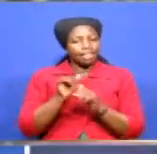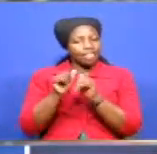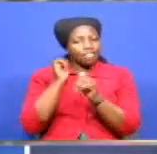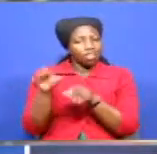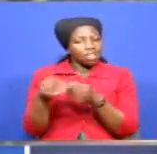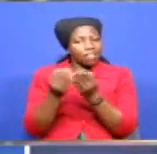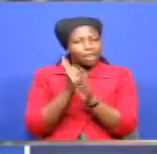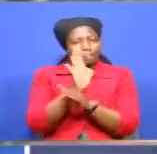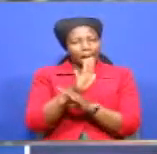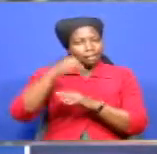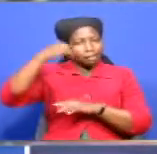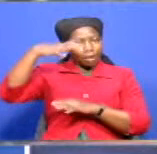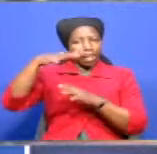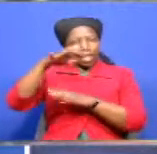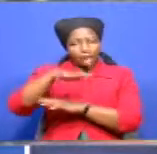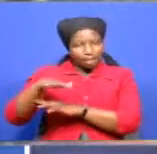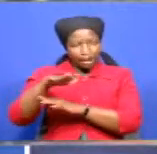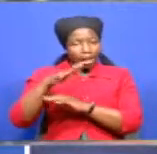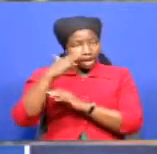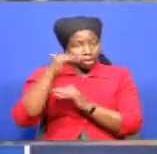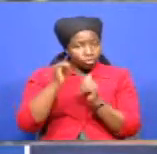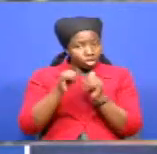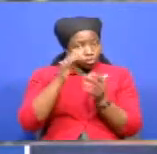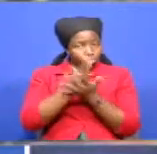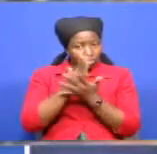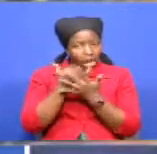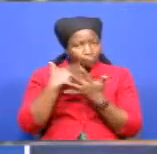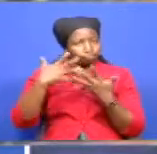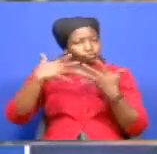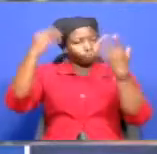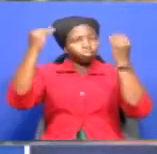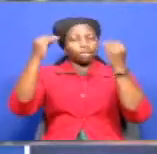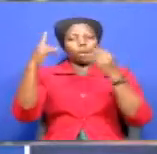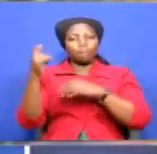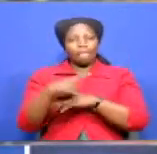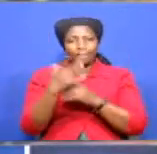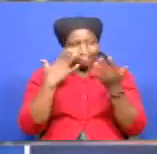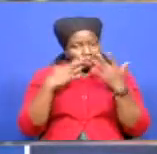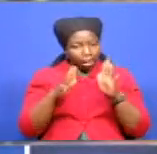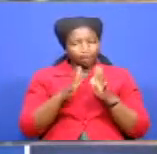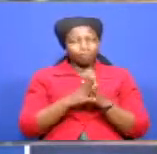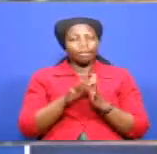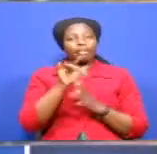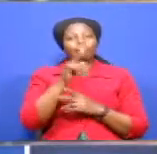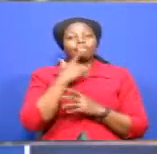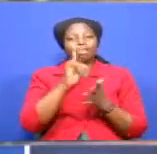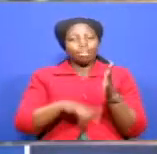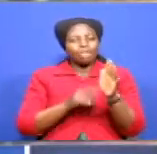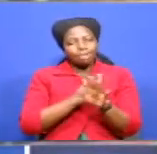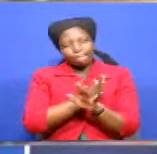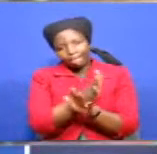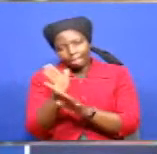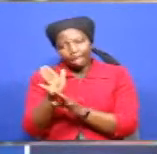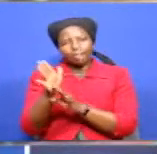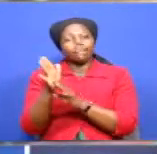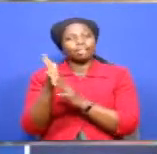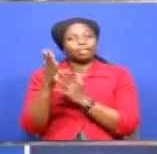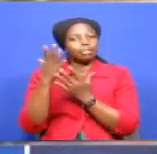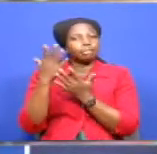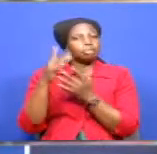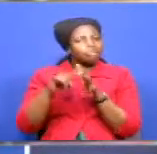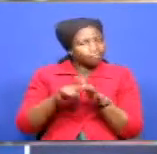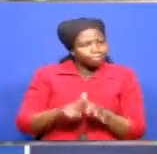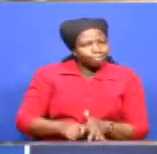restoring electricity in the area, which has been out for a month. The residents claim that delays in replacing the faulty transformer